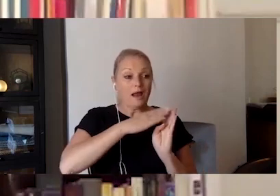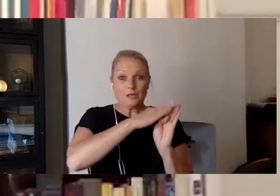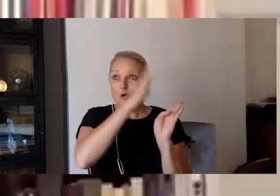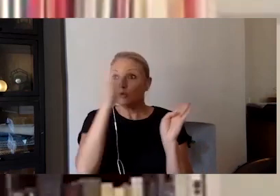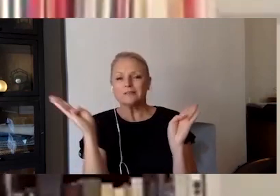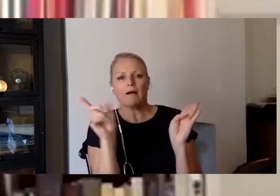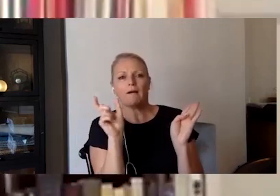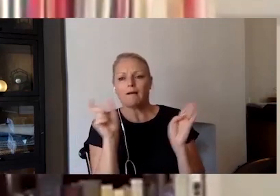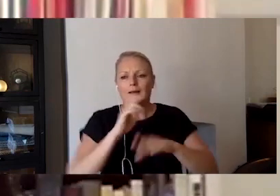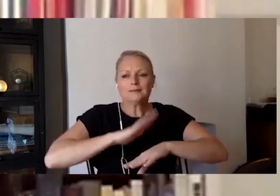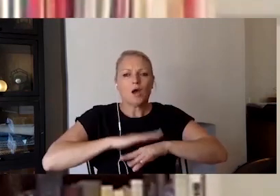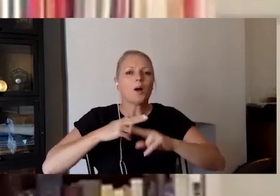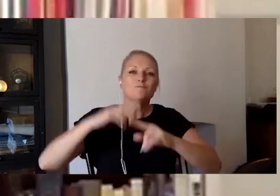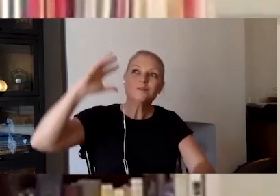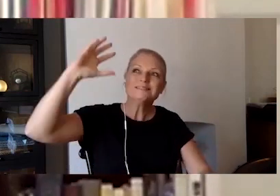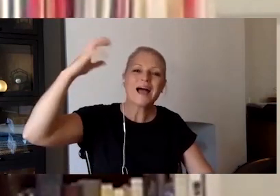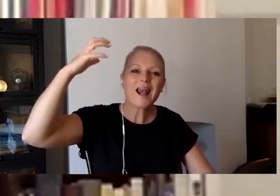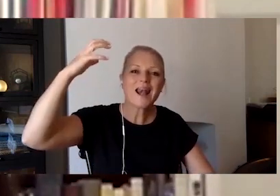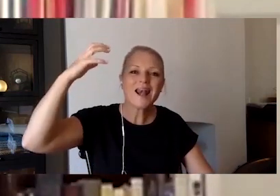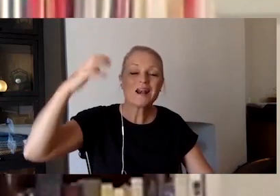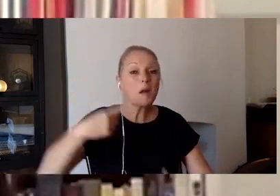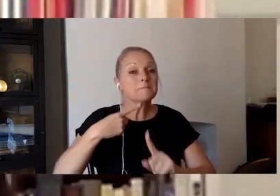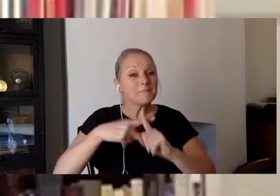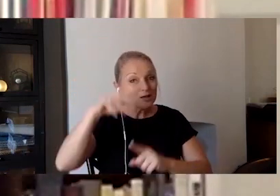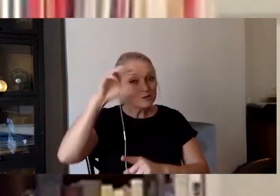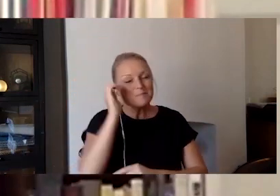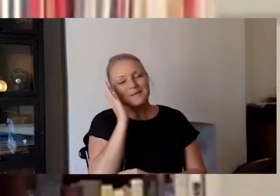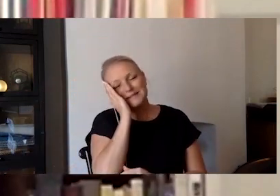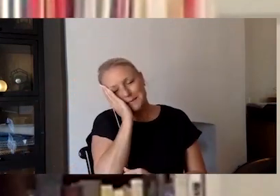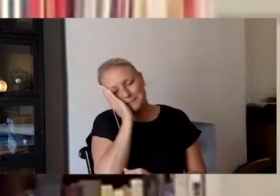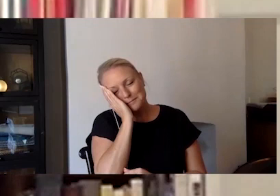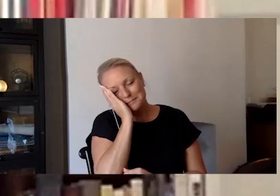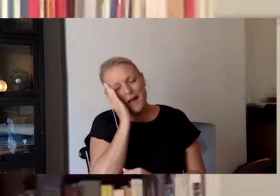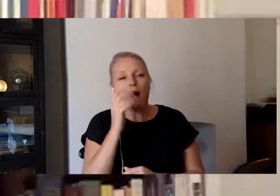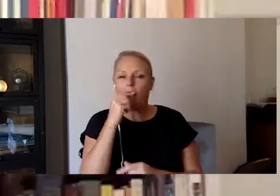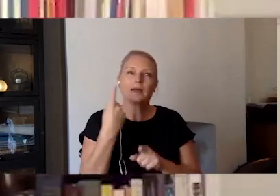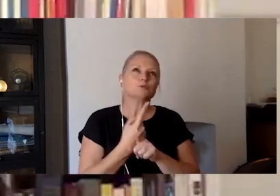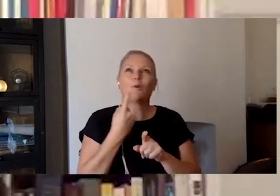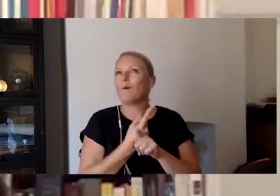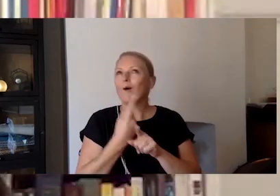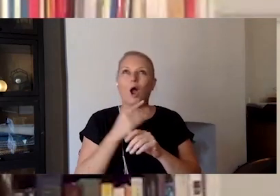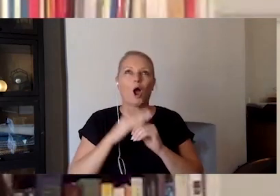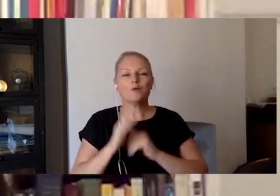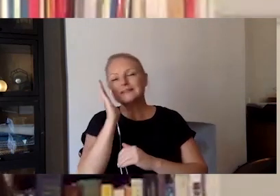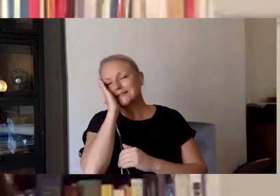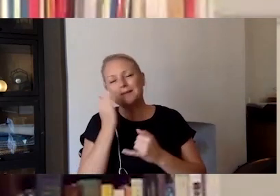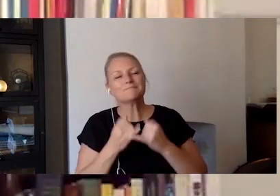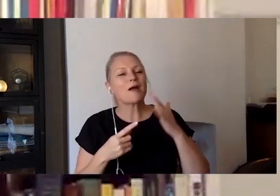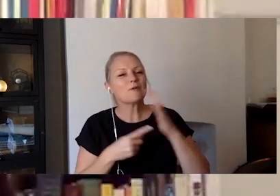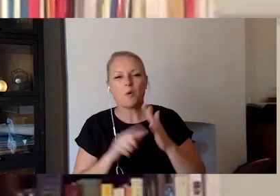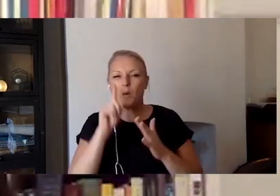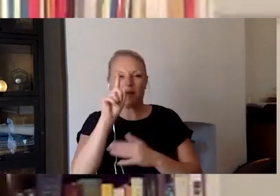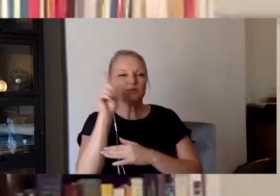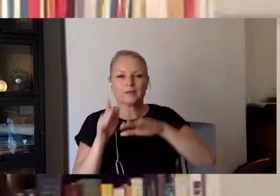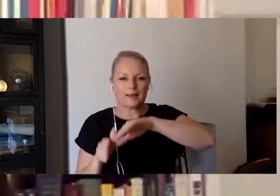as well. Oh, I could bang on about sleep for a long time, so I'll just park that for today. To mental health, the level of